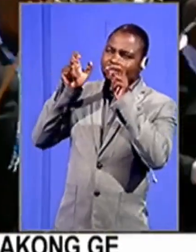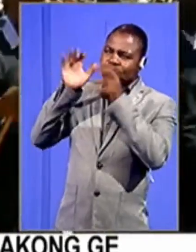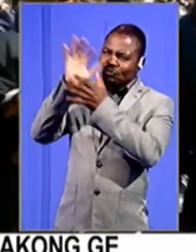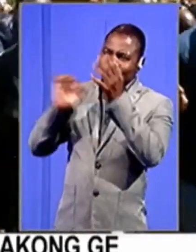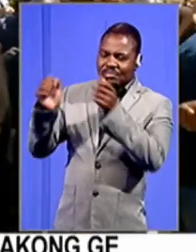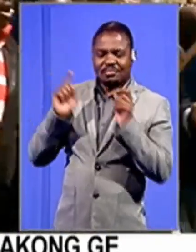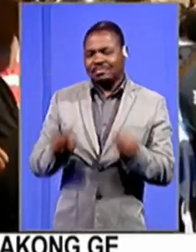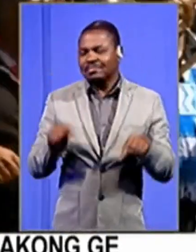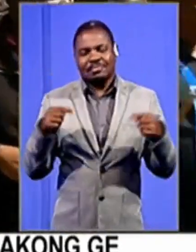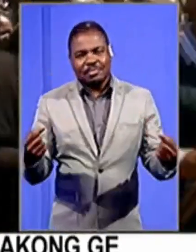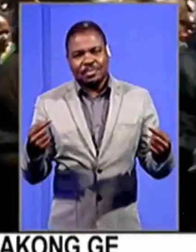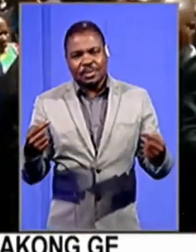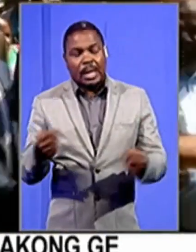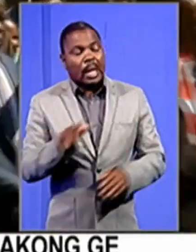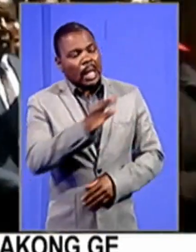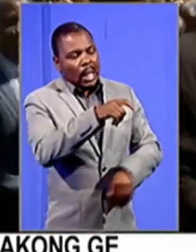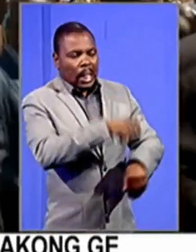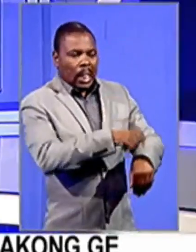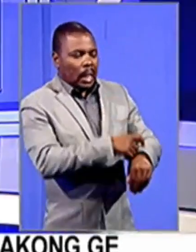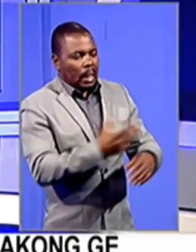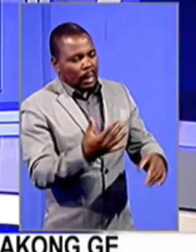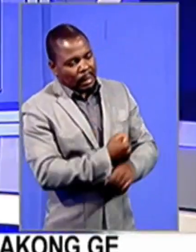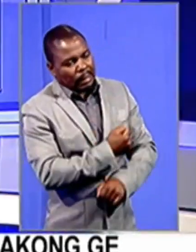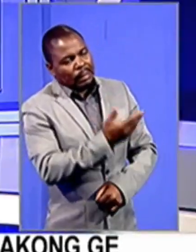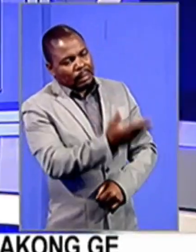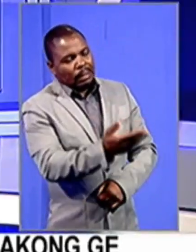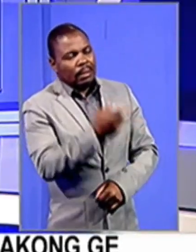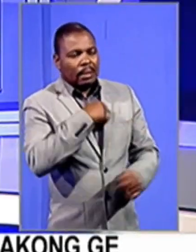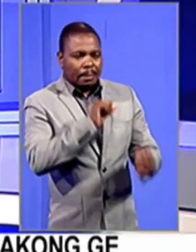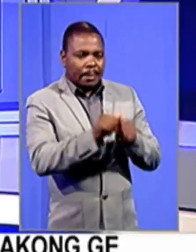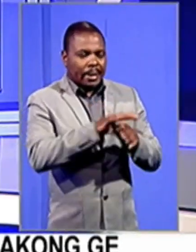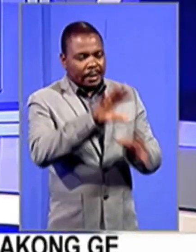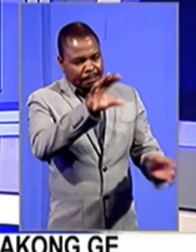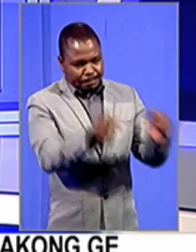ka lebaka la nako tate Motshekga